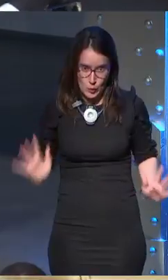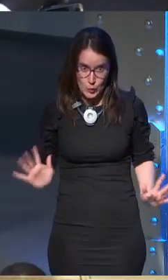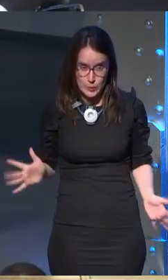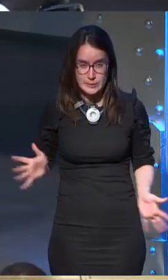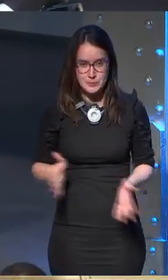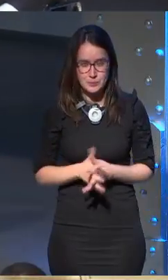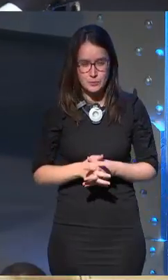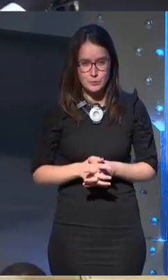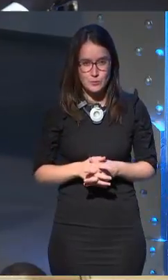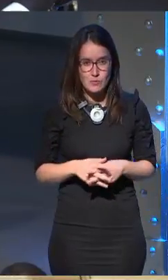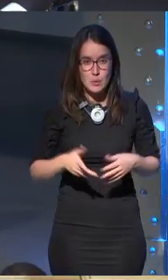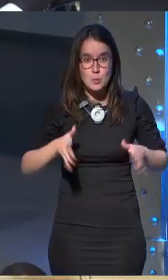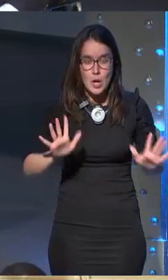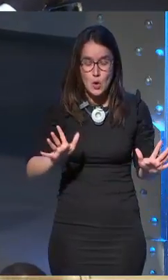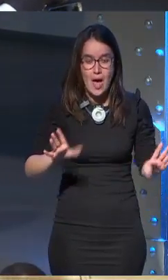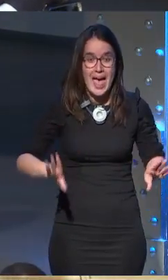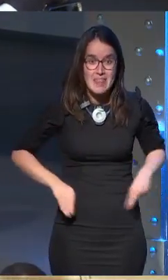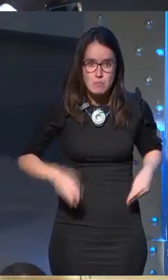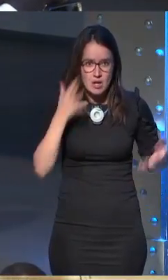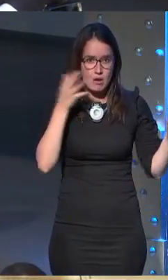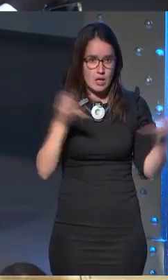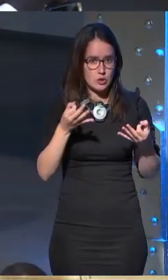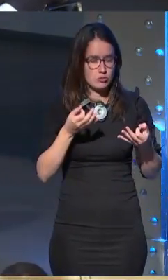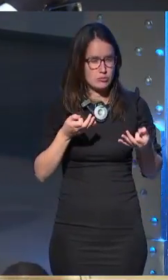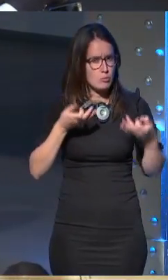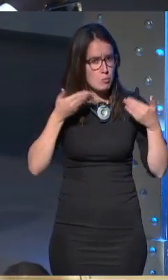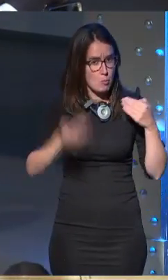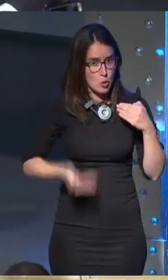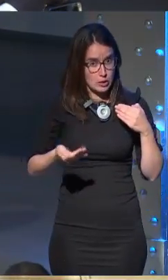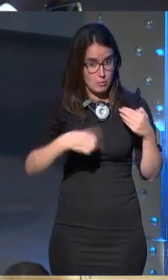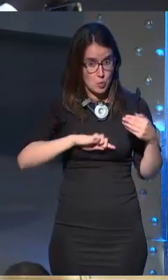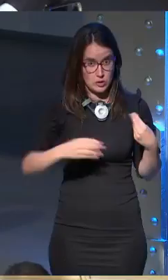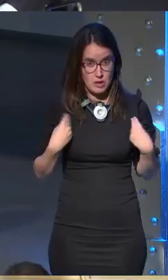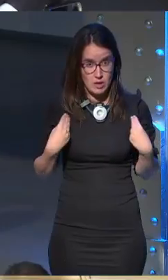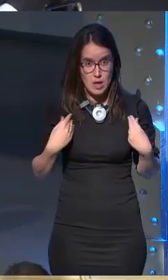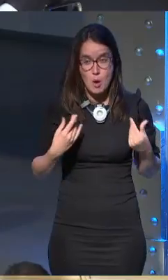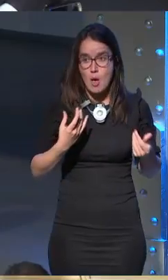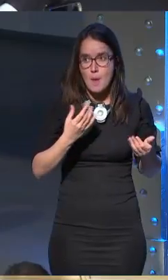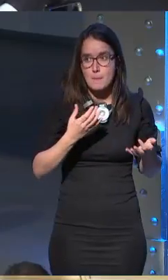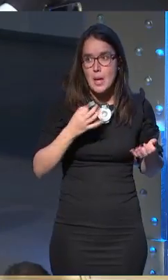some problems. Risk, I think, is important in life, you know, whether it's launching on a spaceship or